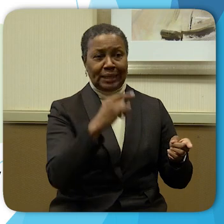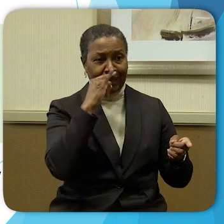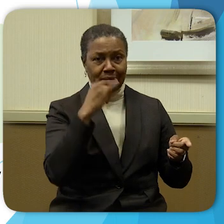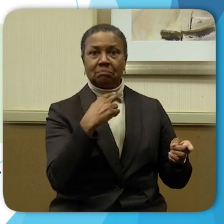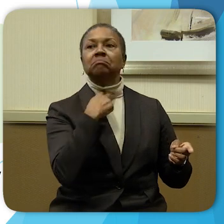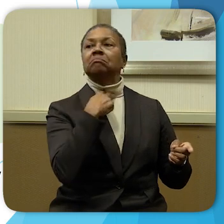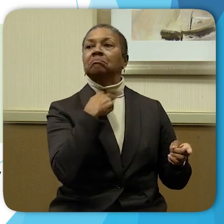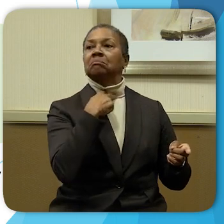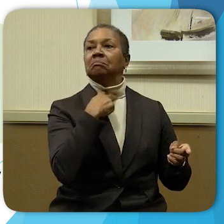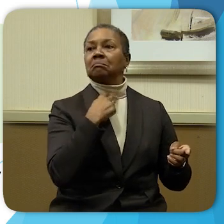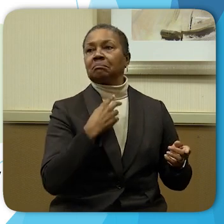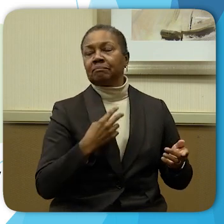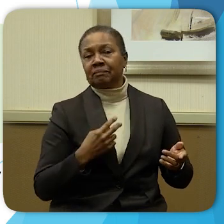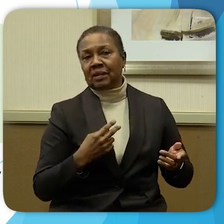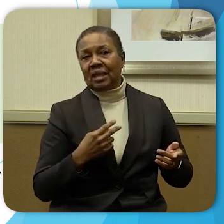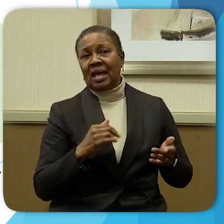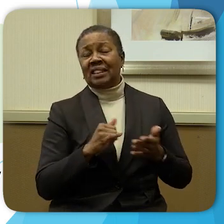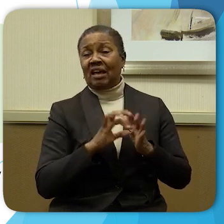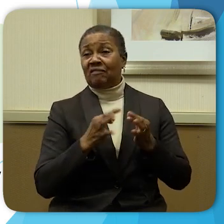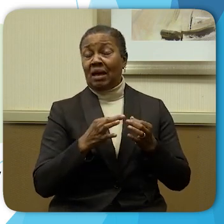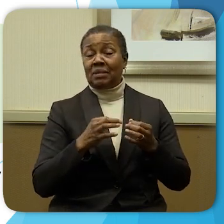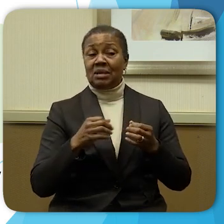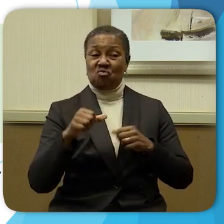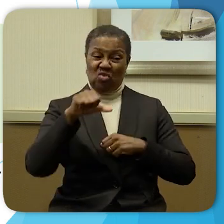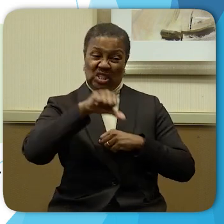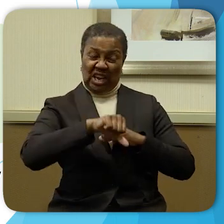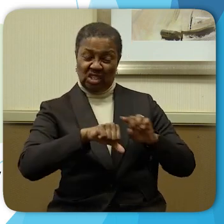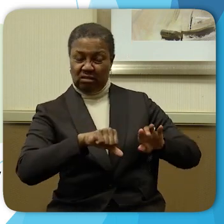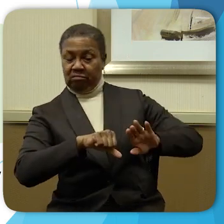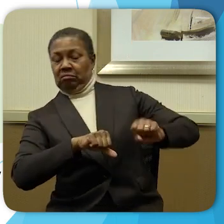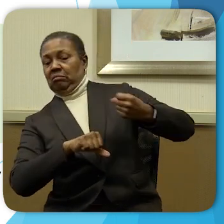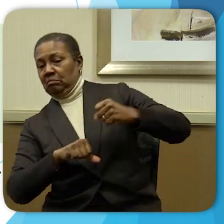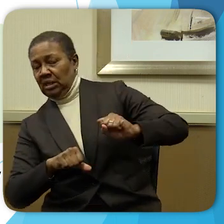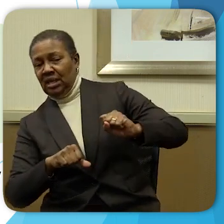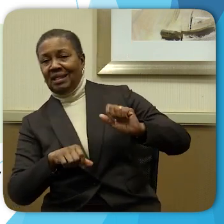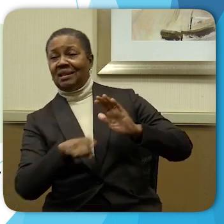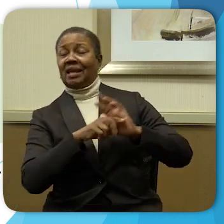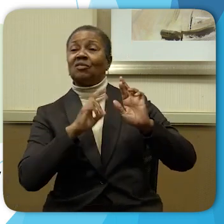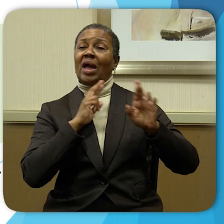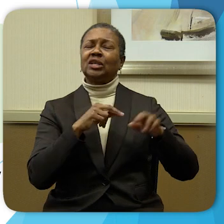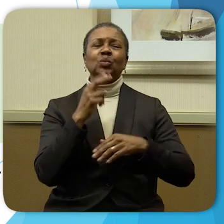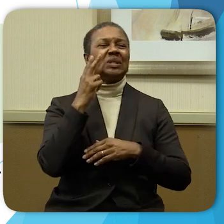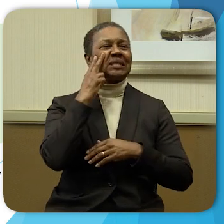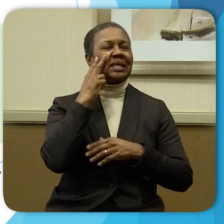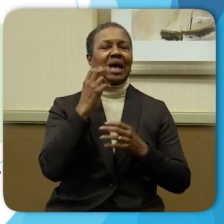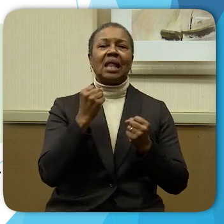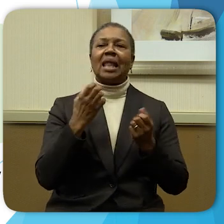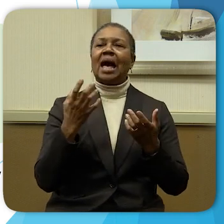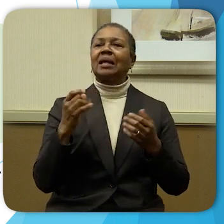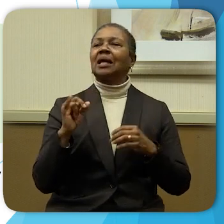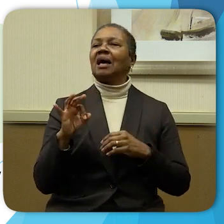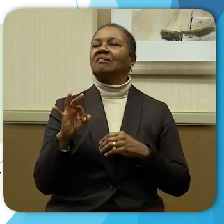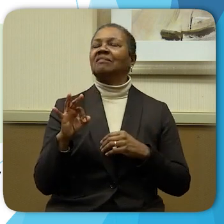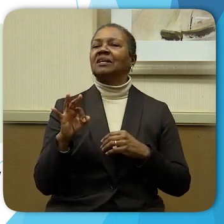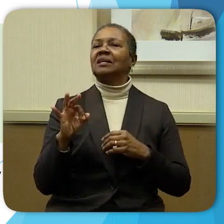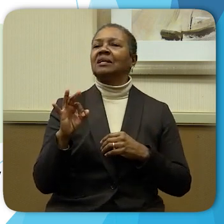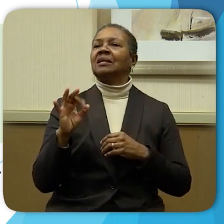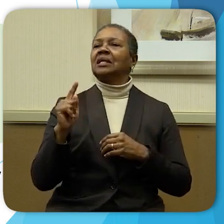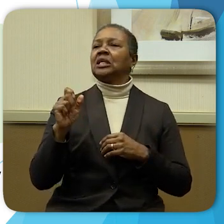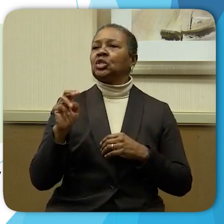that, and that family rejection and that negative reaction, we see a lot of